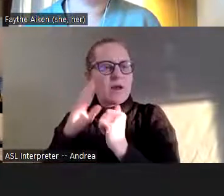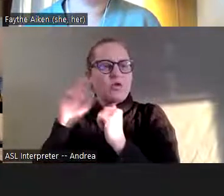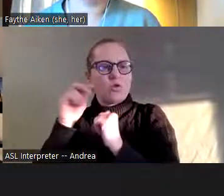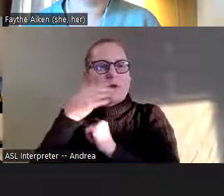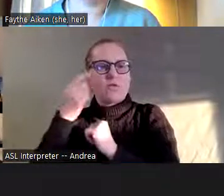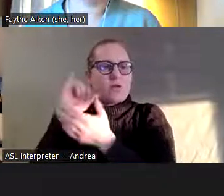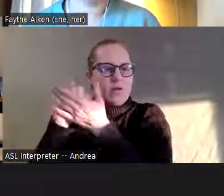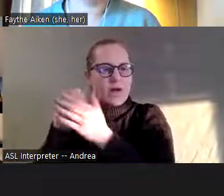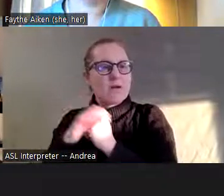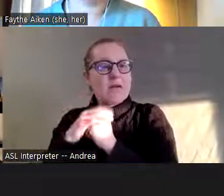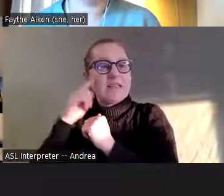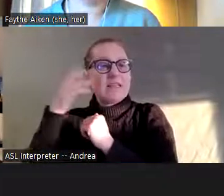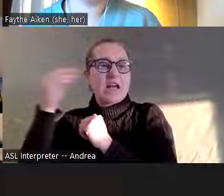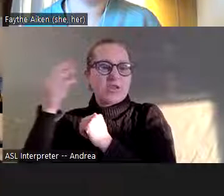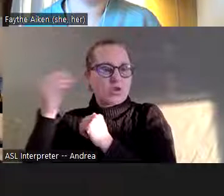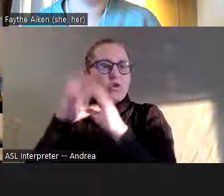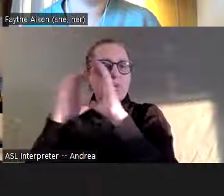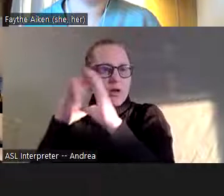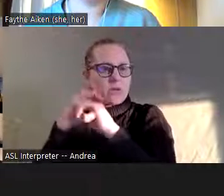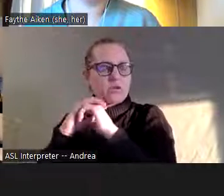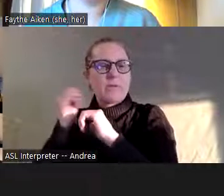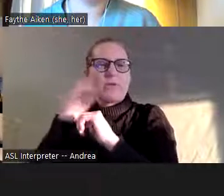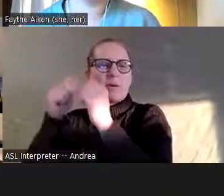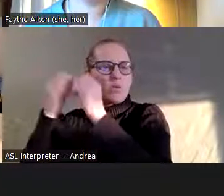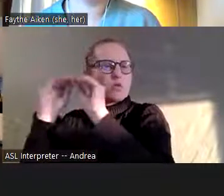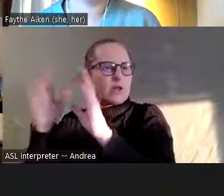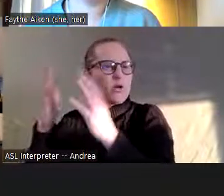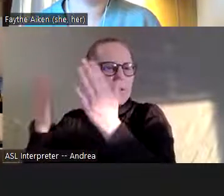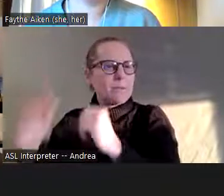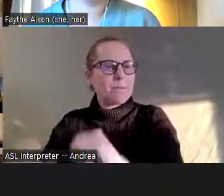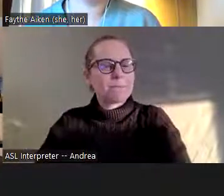says external communications, and maybe that would be clearer.